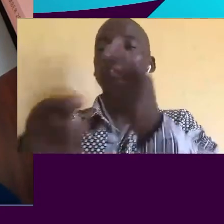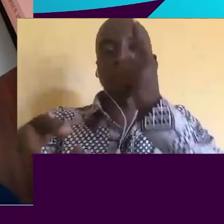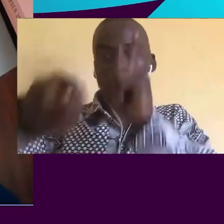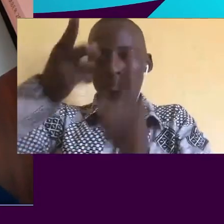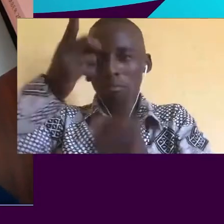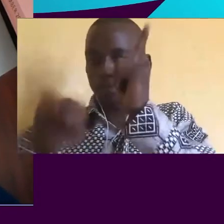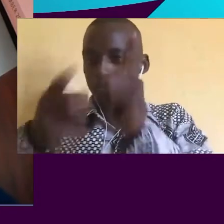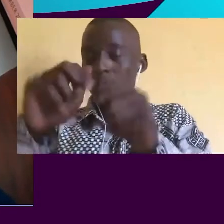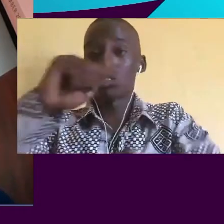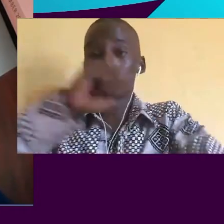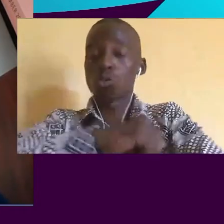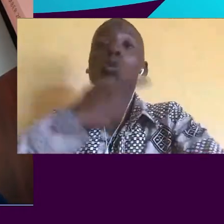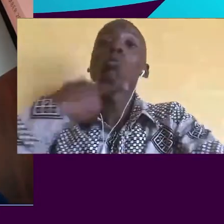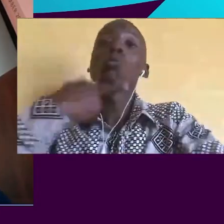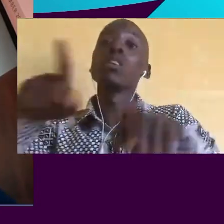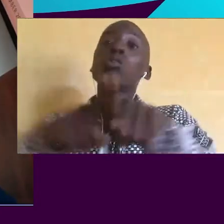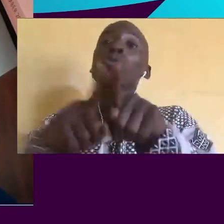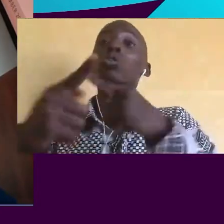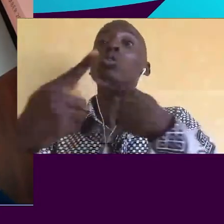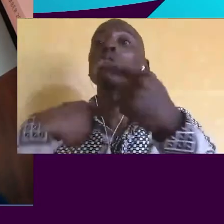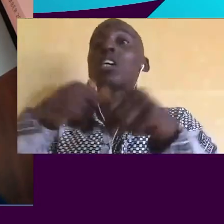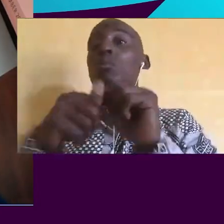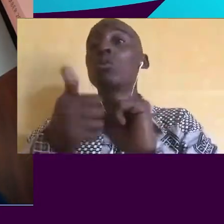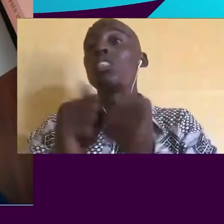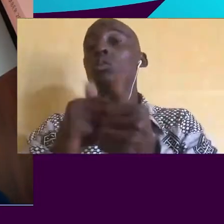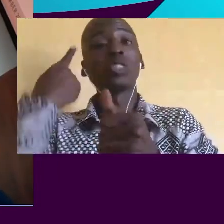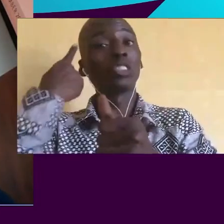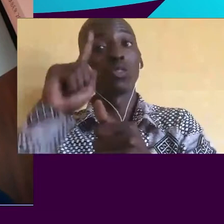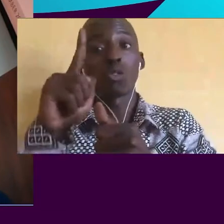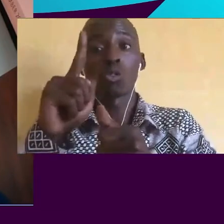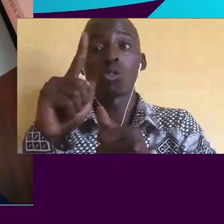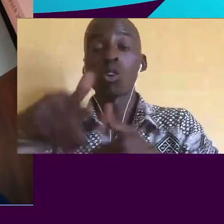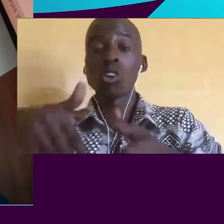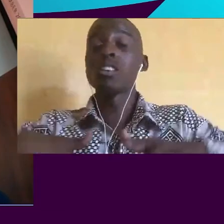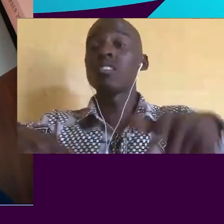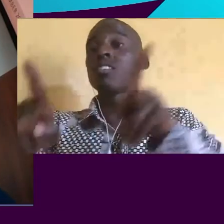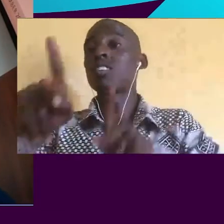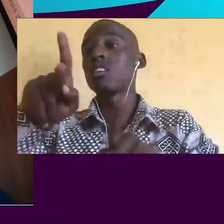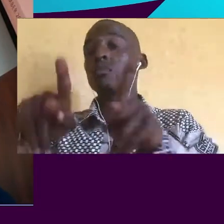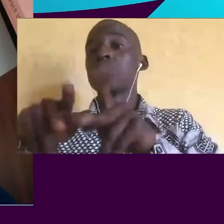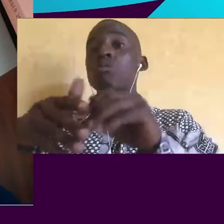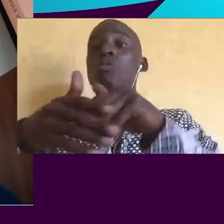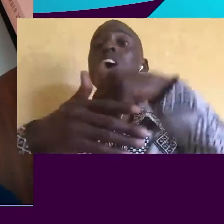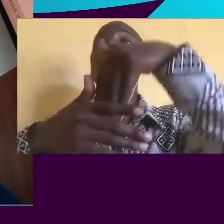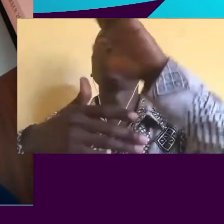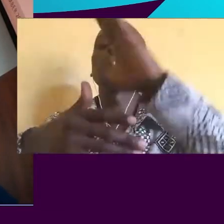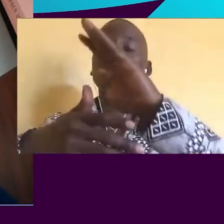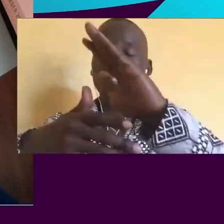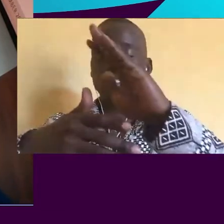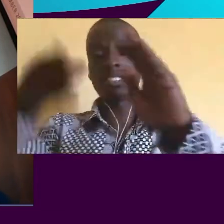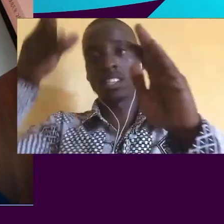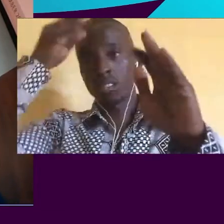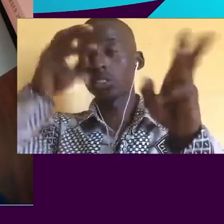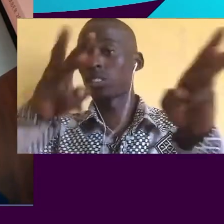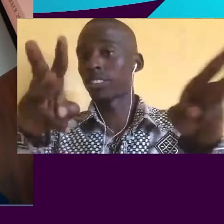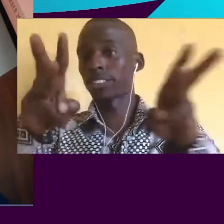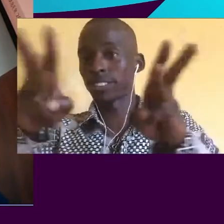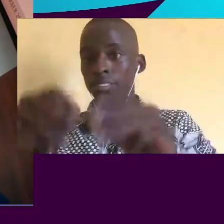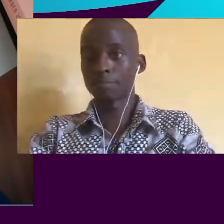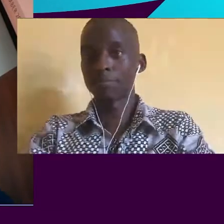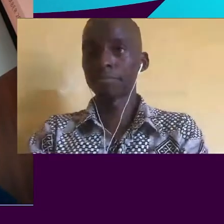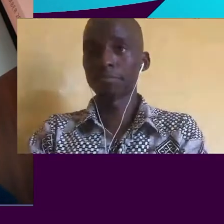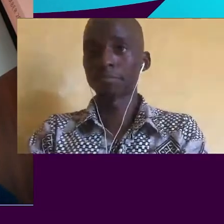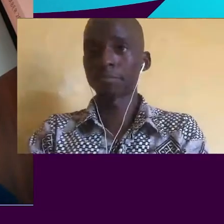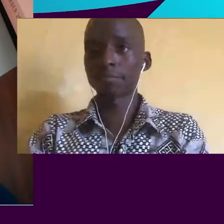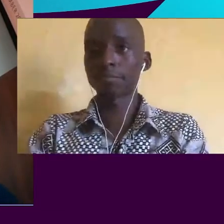talk about games and sports for young people outside the education system. They also